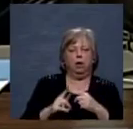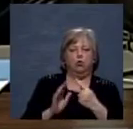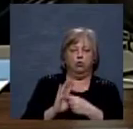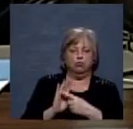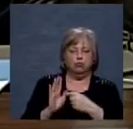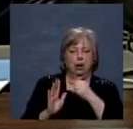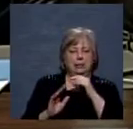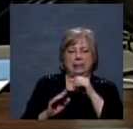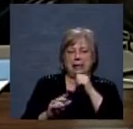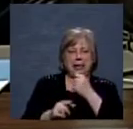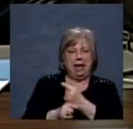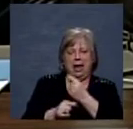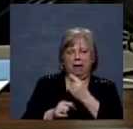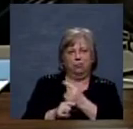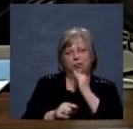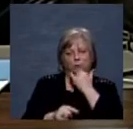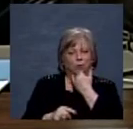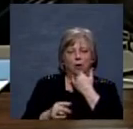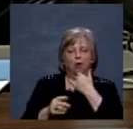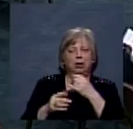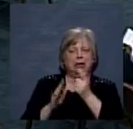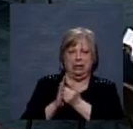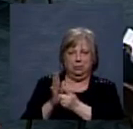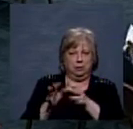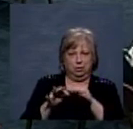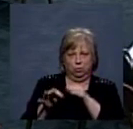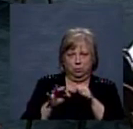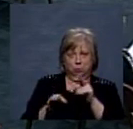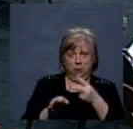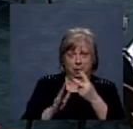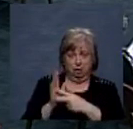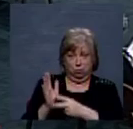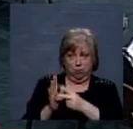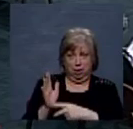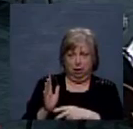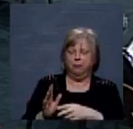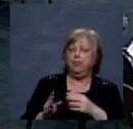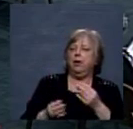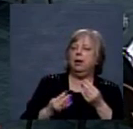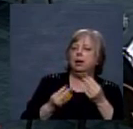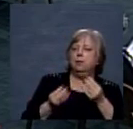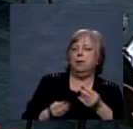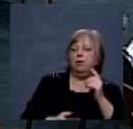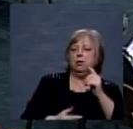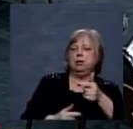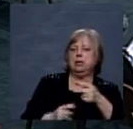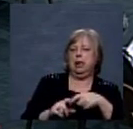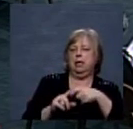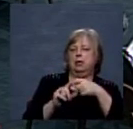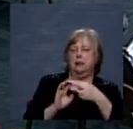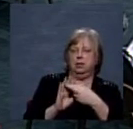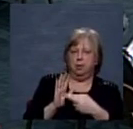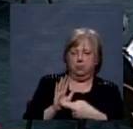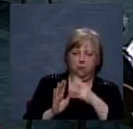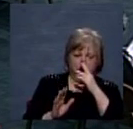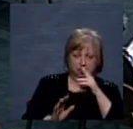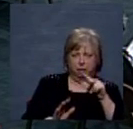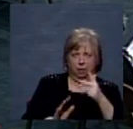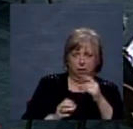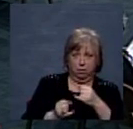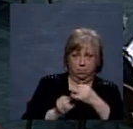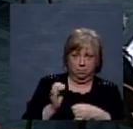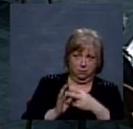inaccurate legal description to declare an emergency. Second reading. We suspend the rules and place on third and final reading. Second. There's a motion